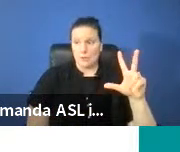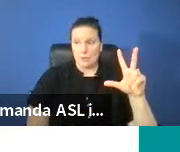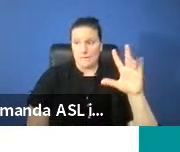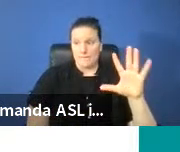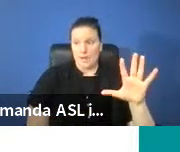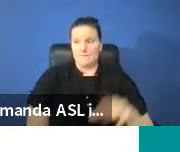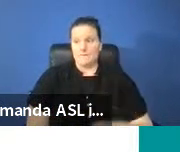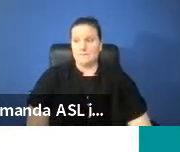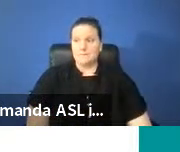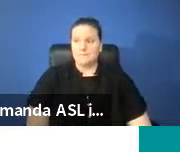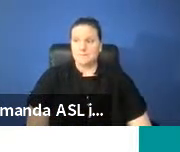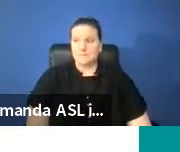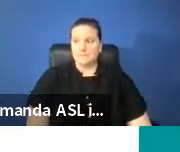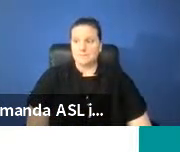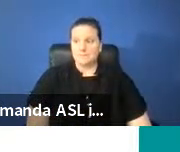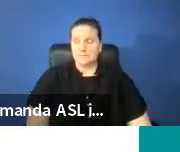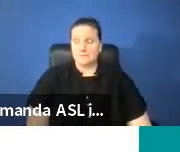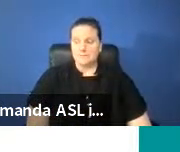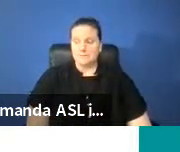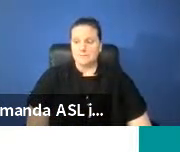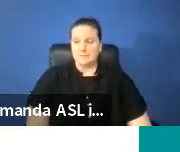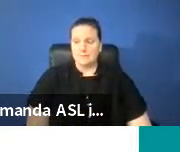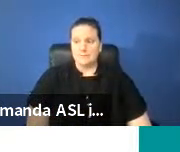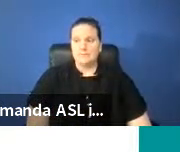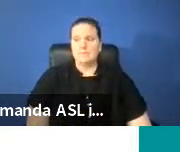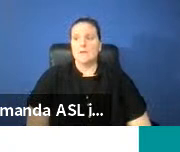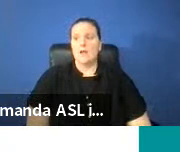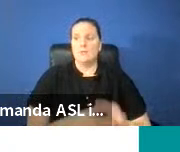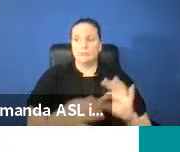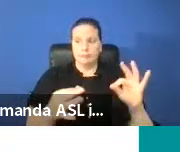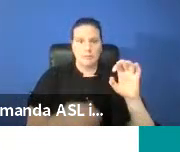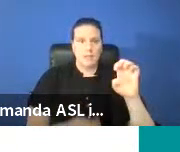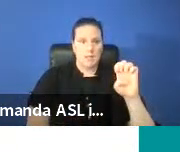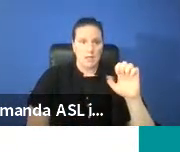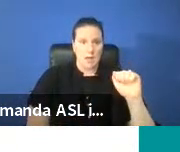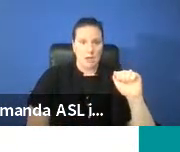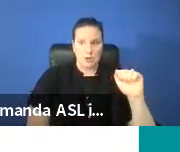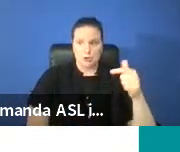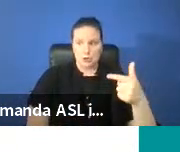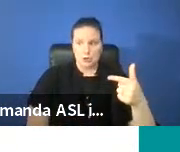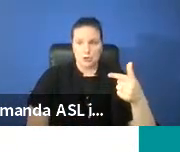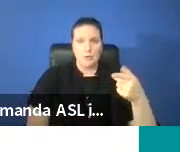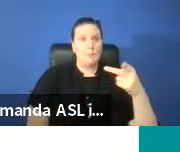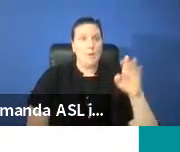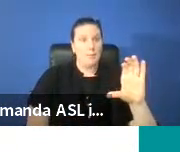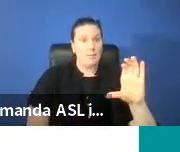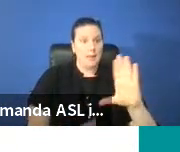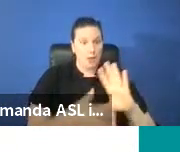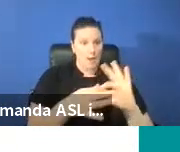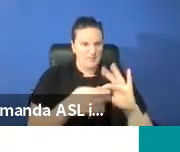888-503-6735 and state EAG Public Comment in your message.